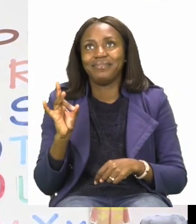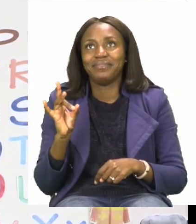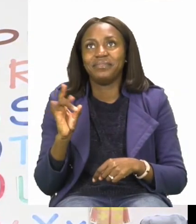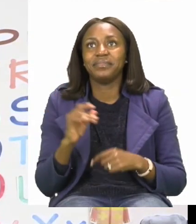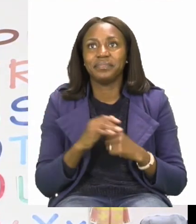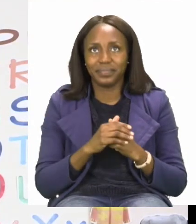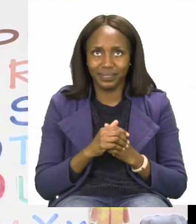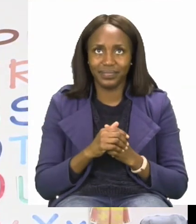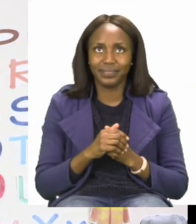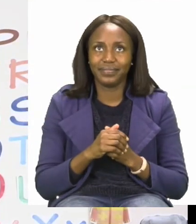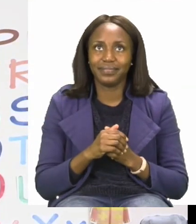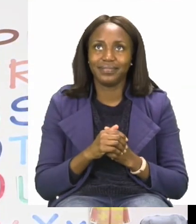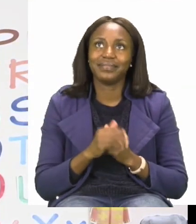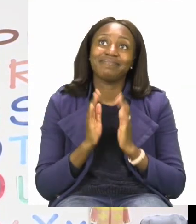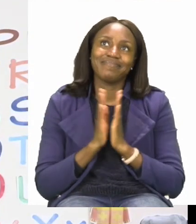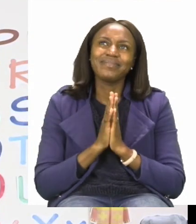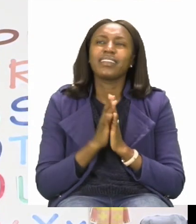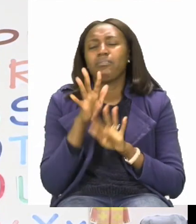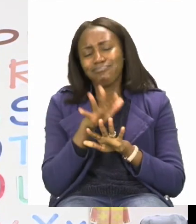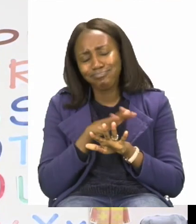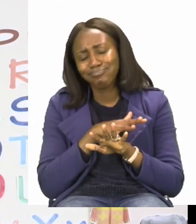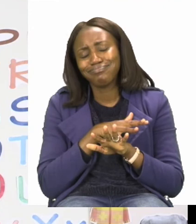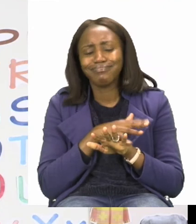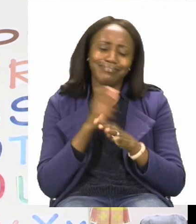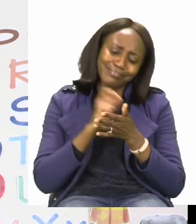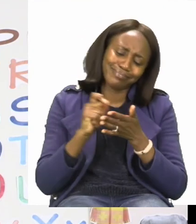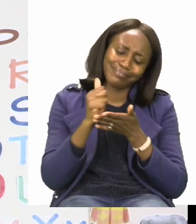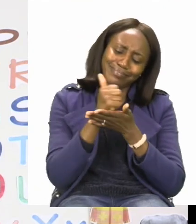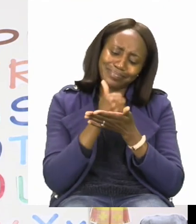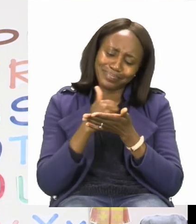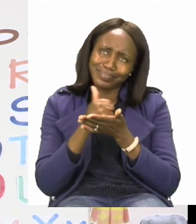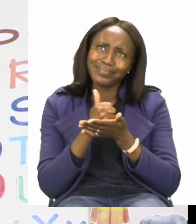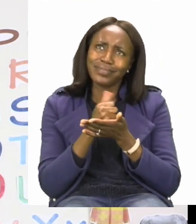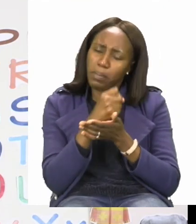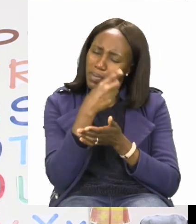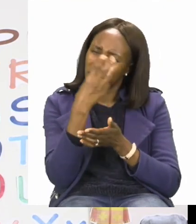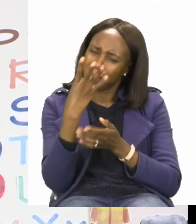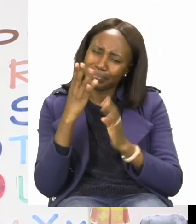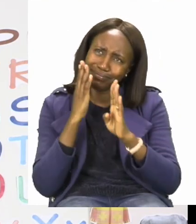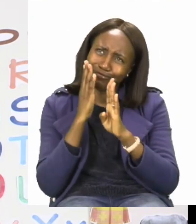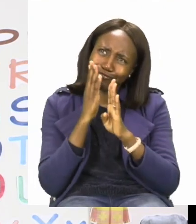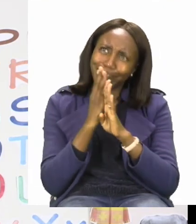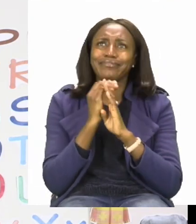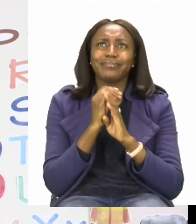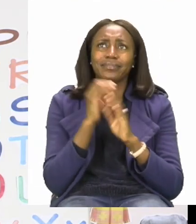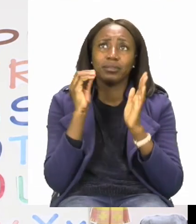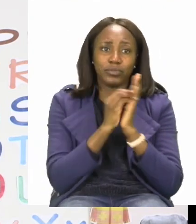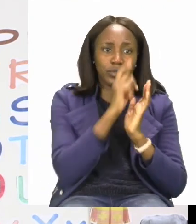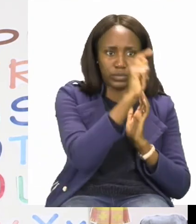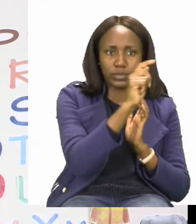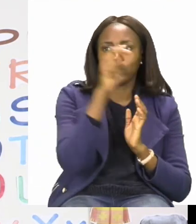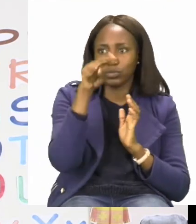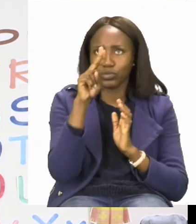88. So take your time, boys and girls. Make sure that you label your tens and units. That way you'll be able to do your